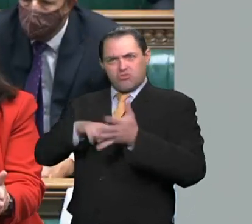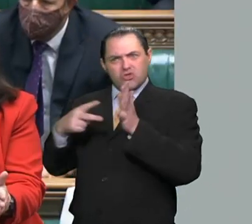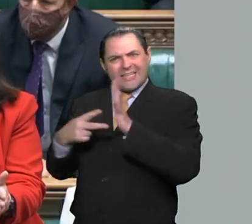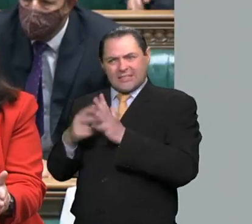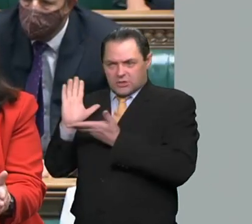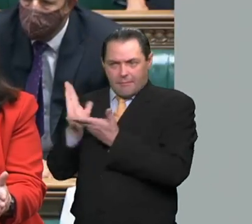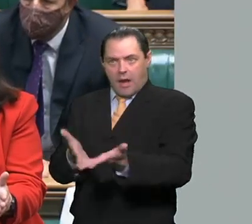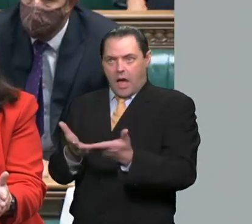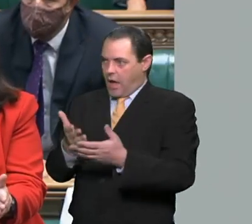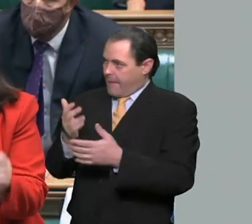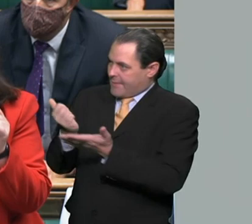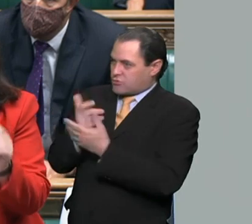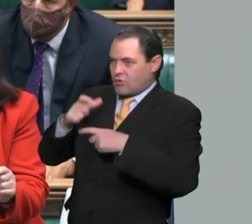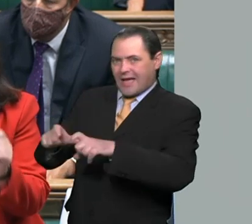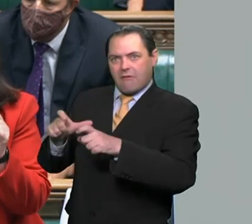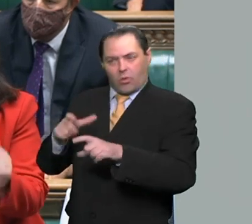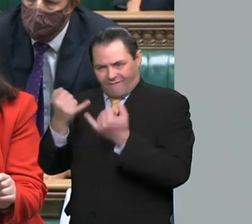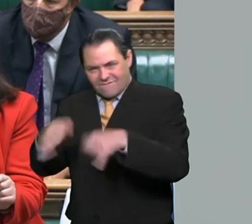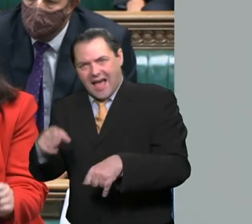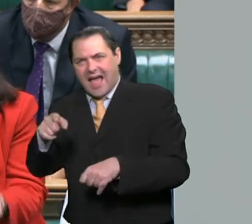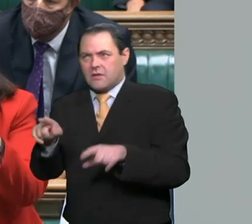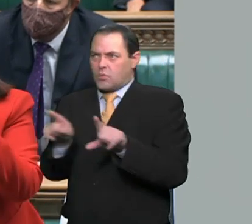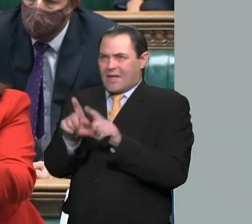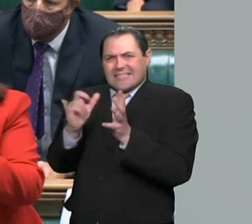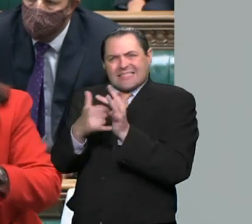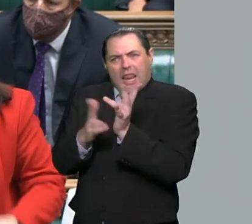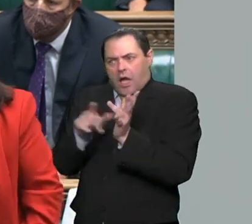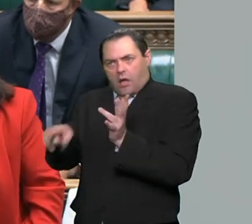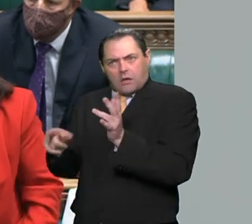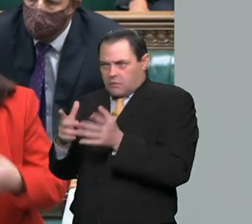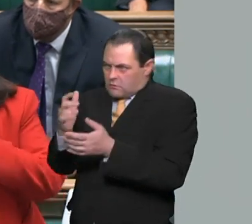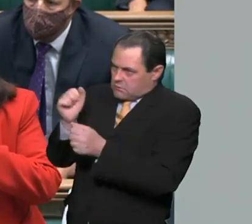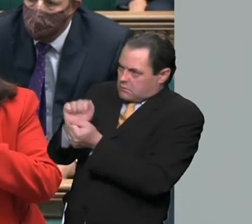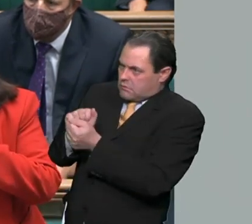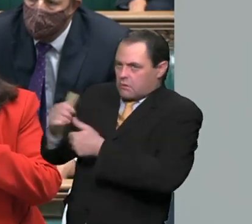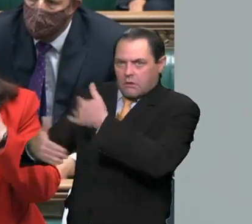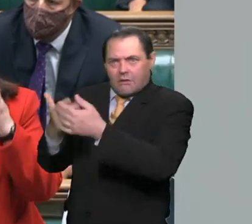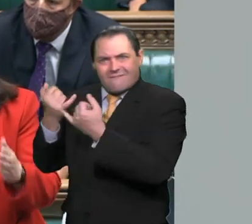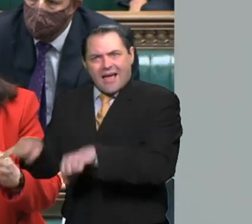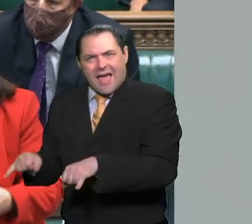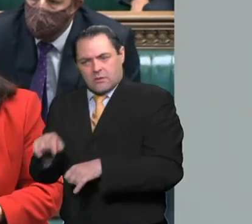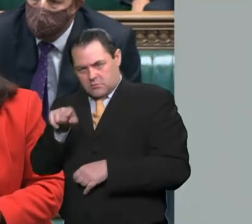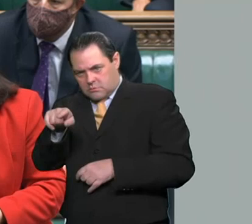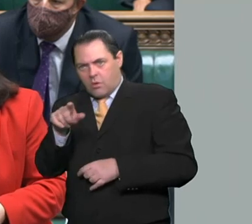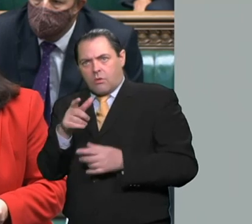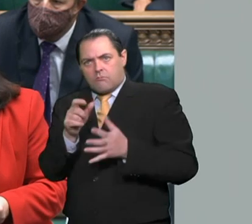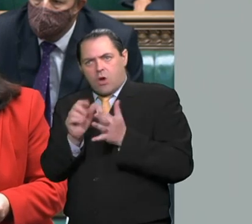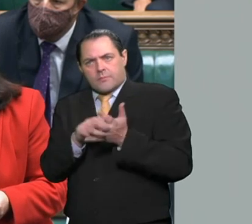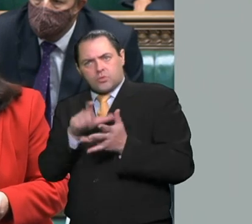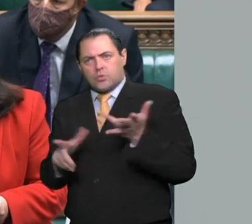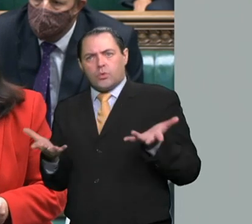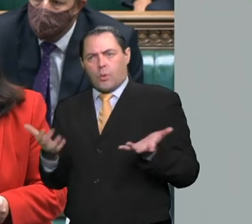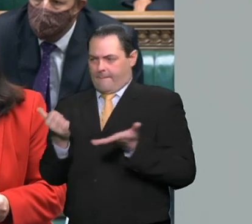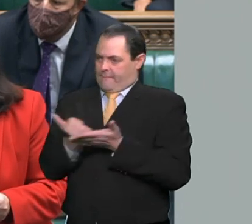failed to support the UK's capability in areas such as silicon. So will the Deputy Prime Minister outline to me what Number 10 is going to do